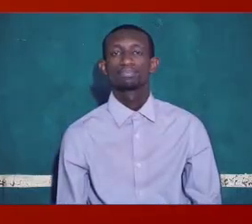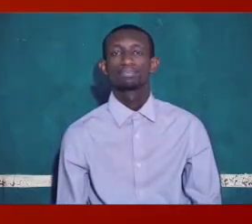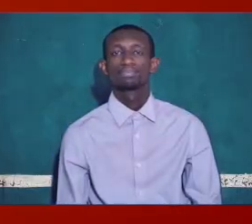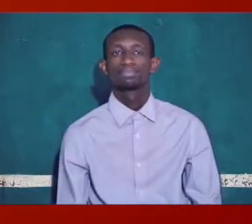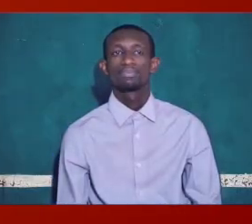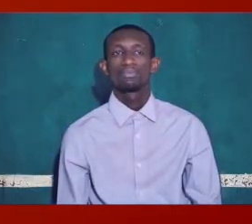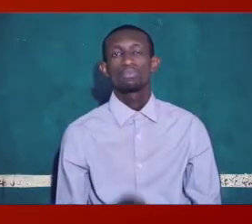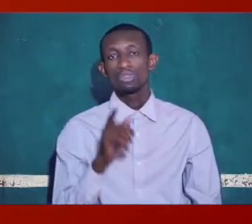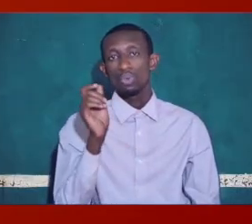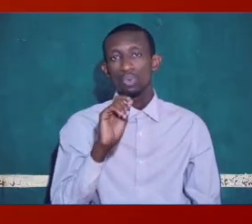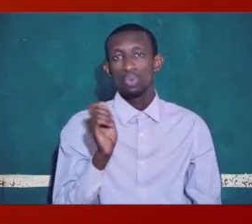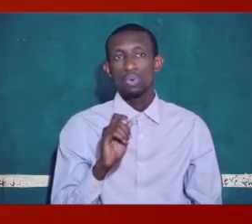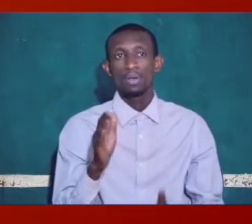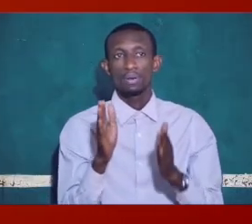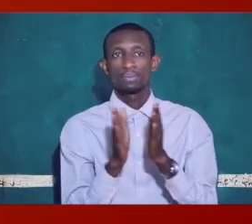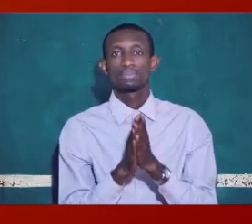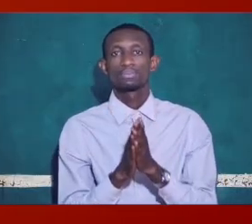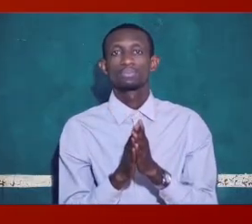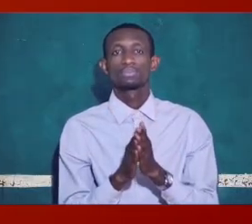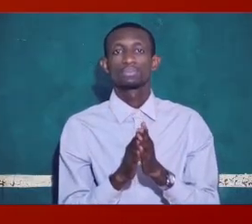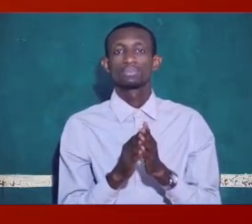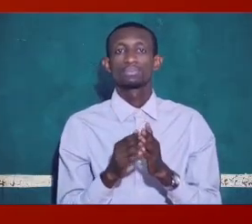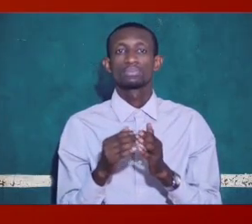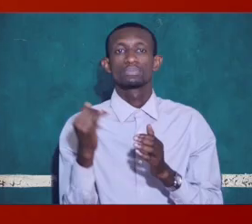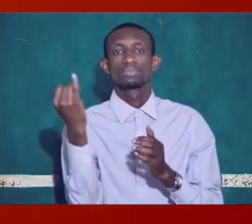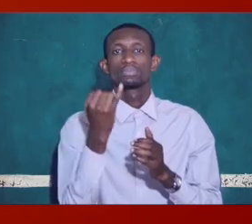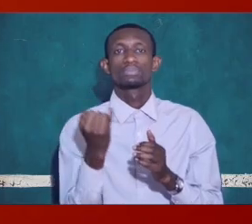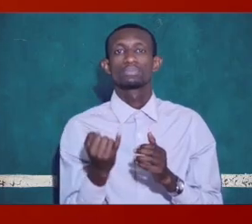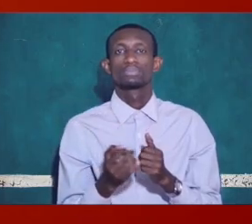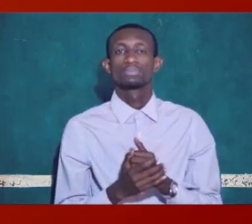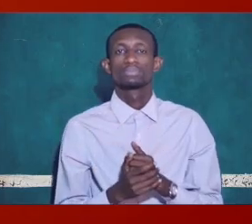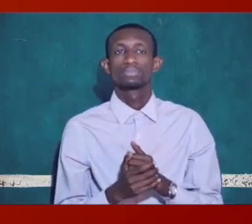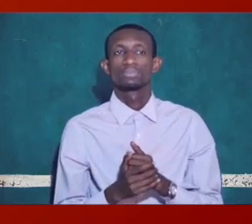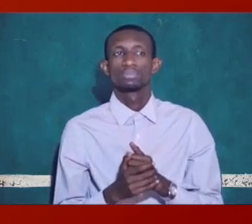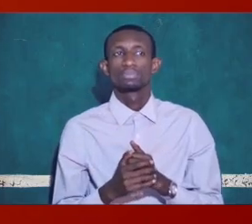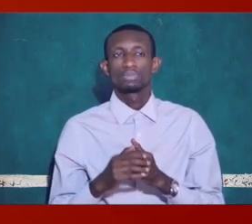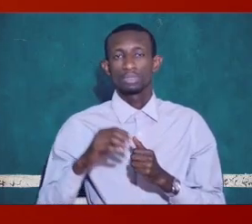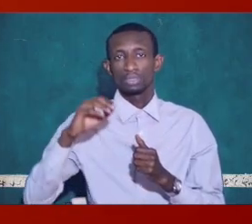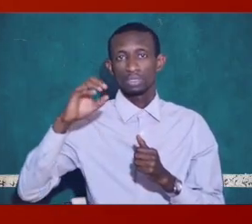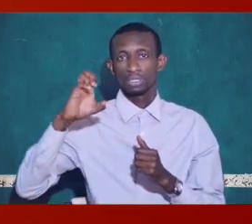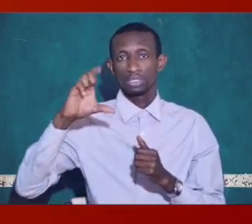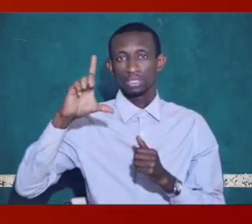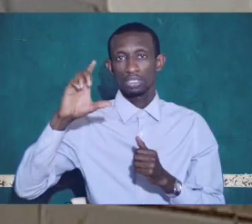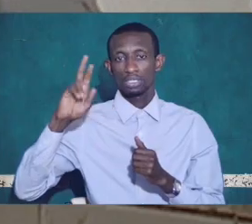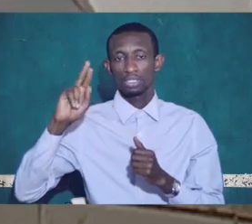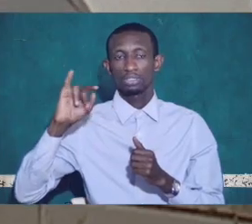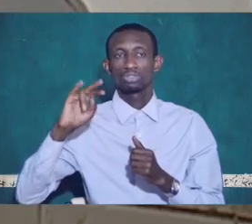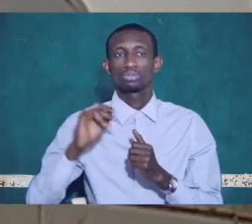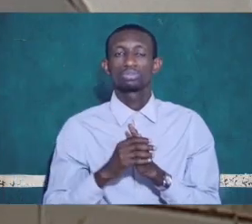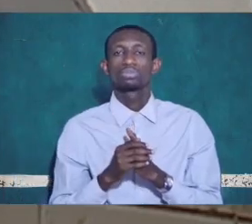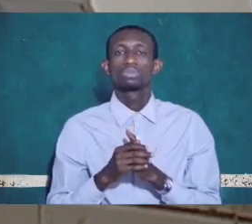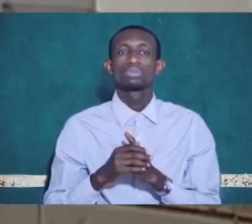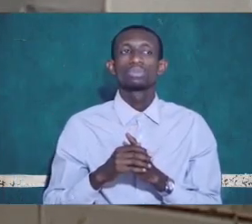Write and draw the electronic configuration of each of the following elements. Calcium, which